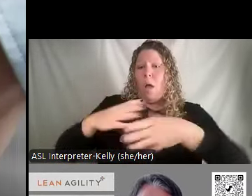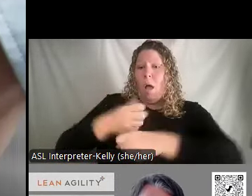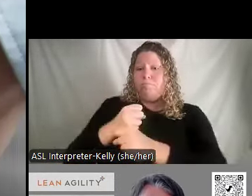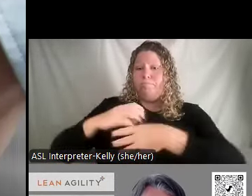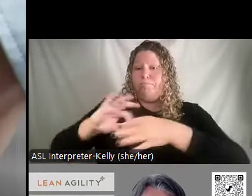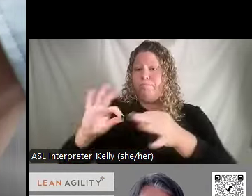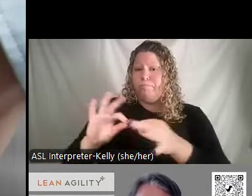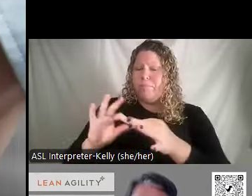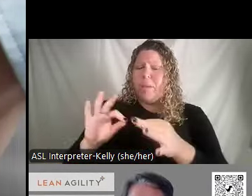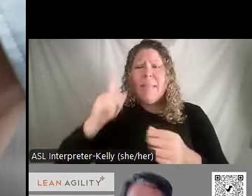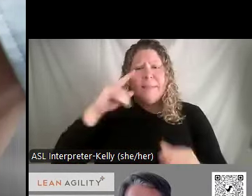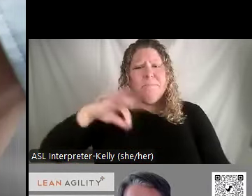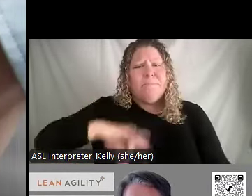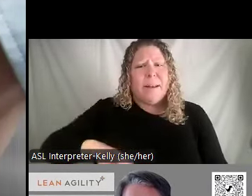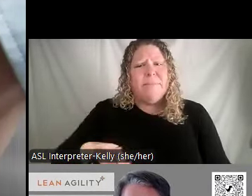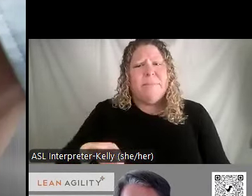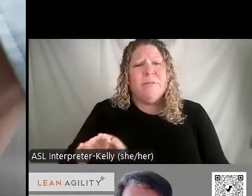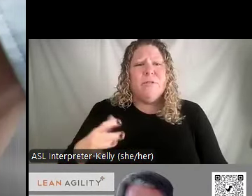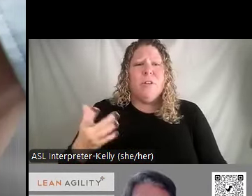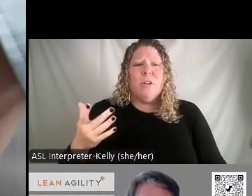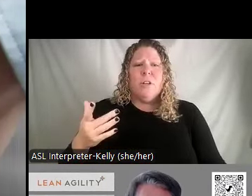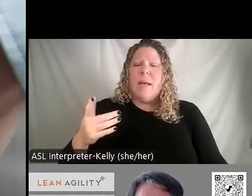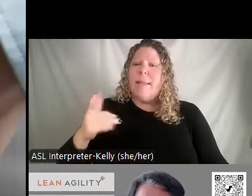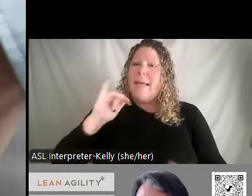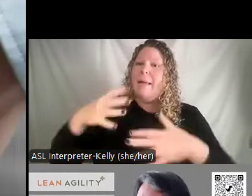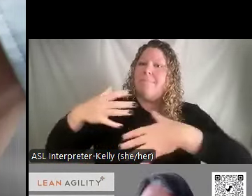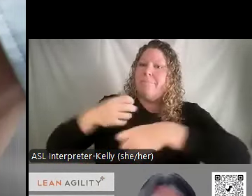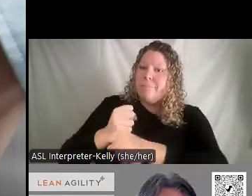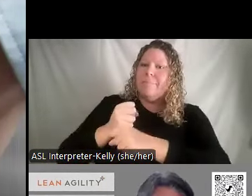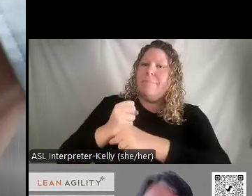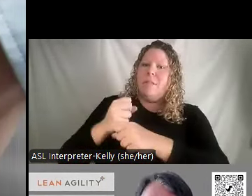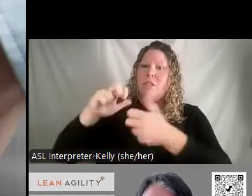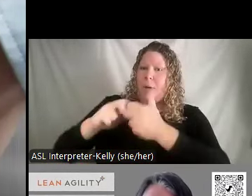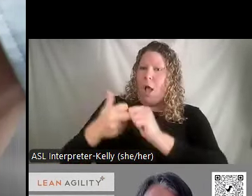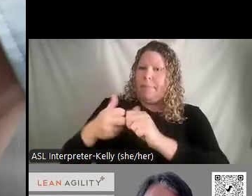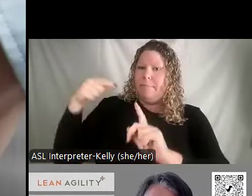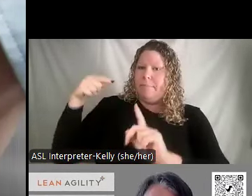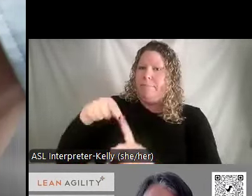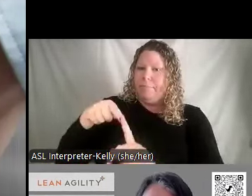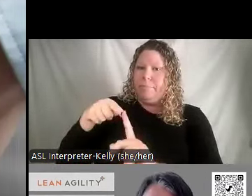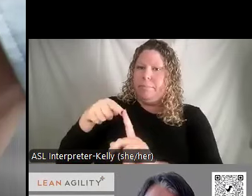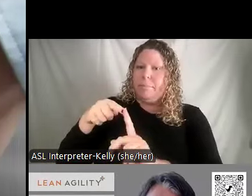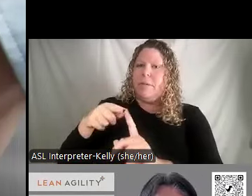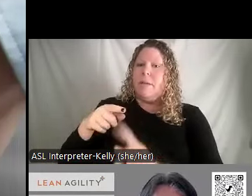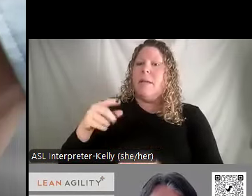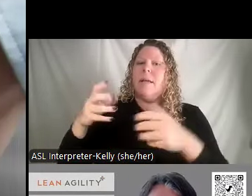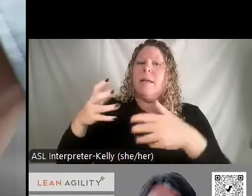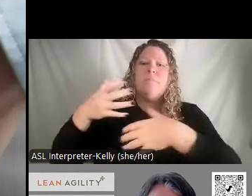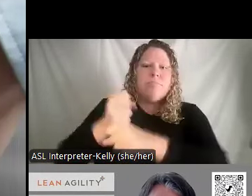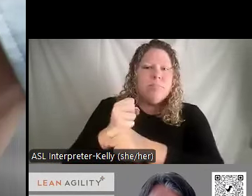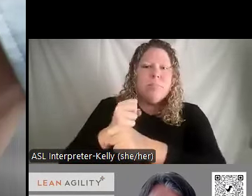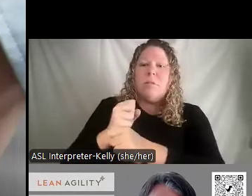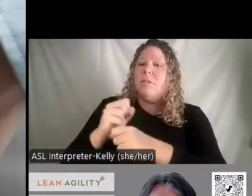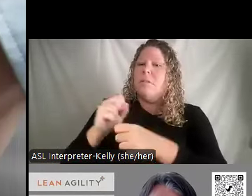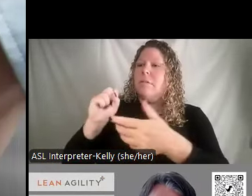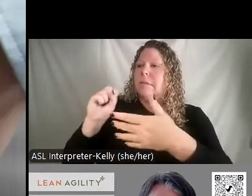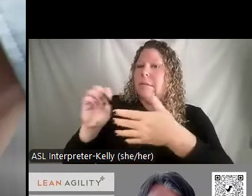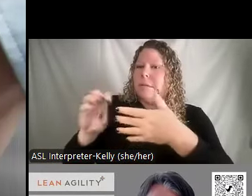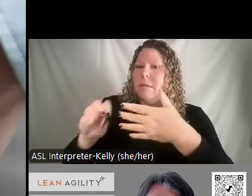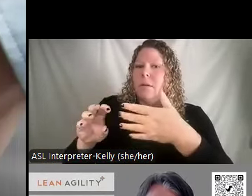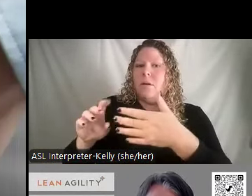really crystallize the problem. And an elevator pitch is just, here's what you should know about this and the time it takes to go from the first